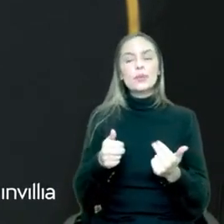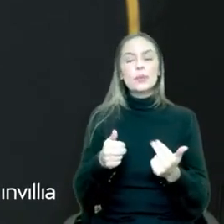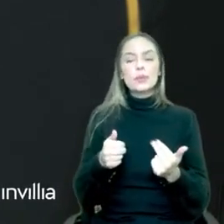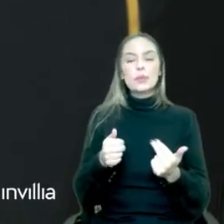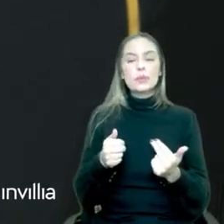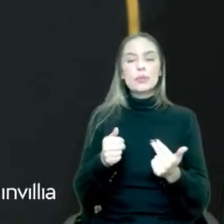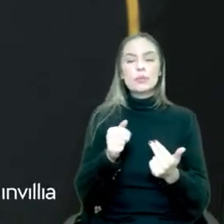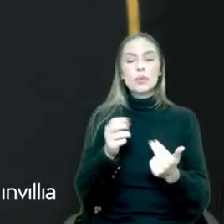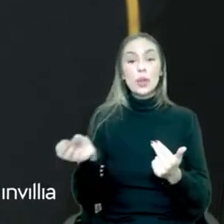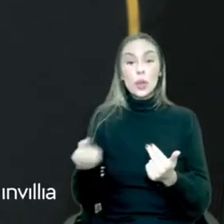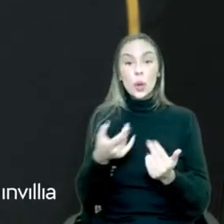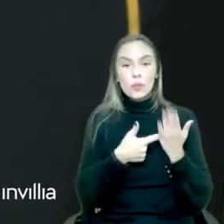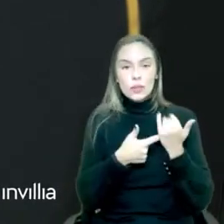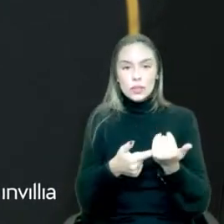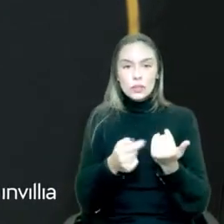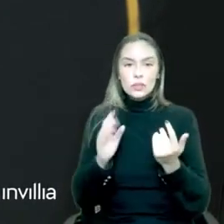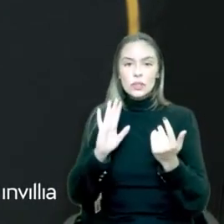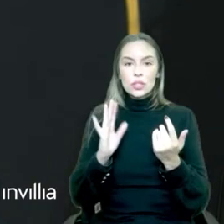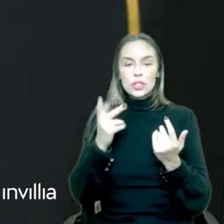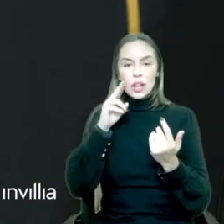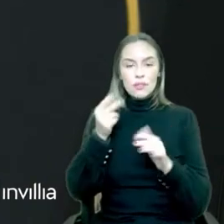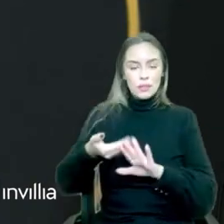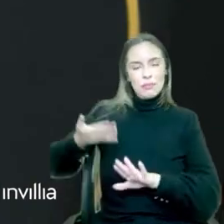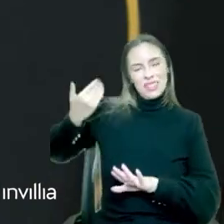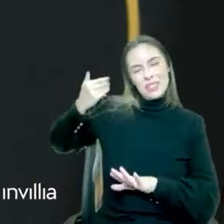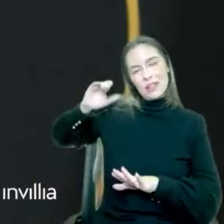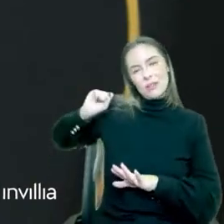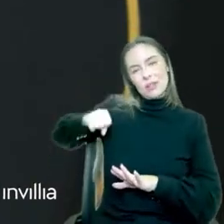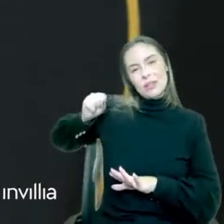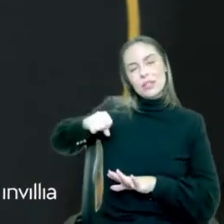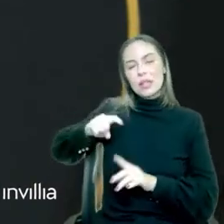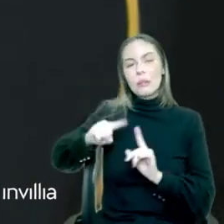technologies, we have seen this in the past. Of course, now with